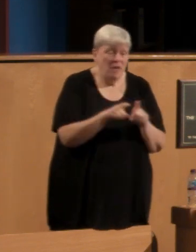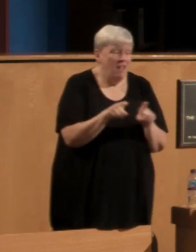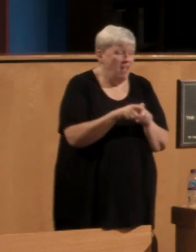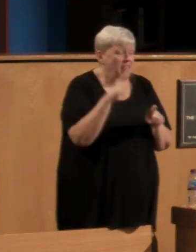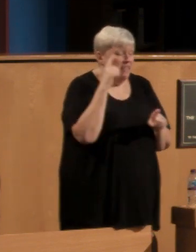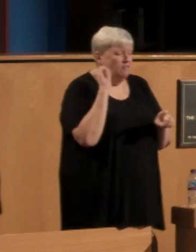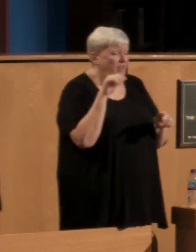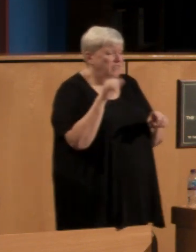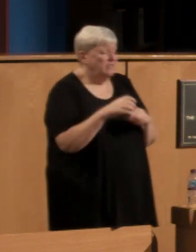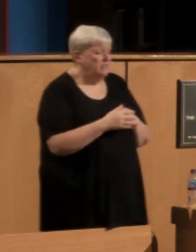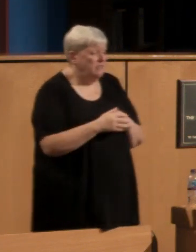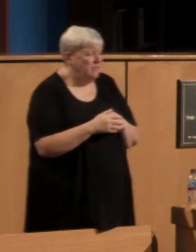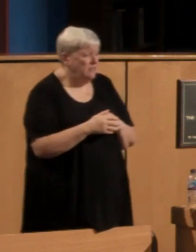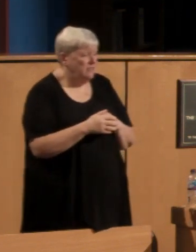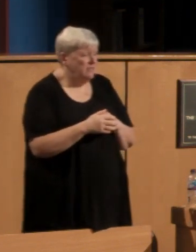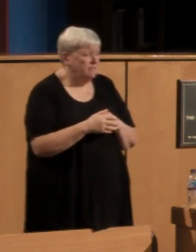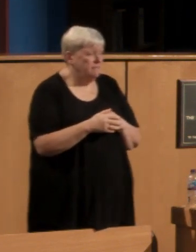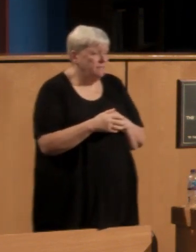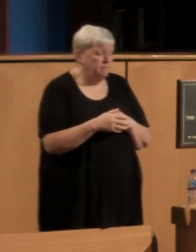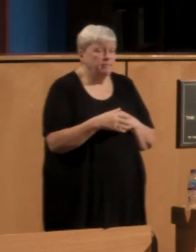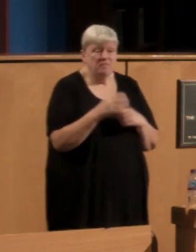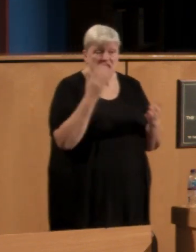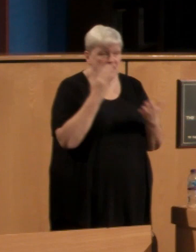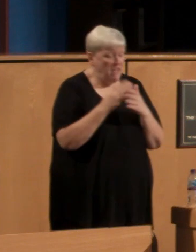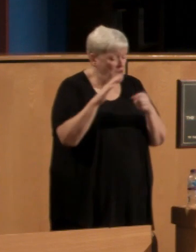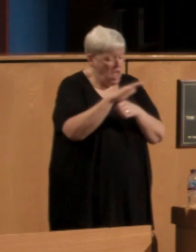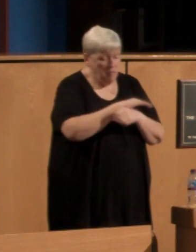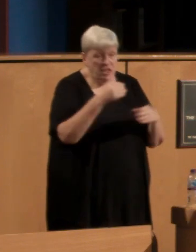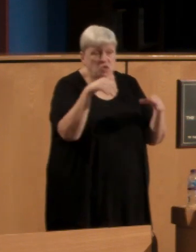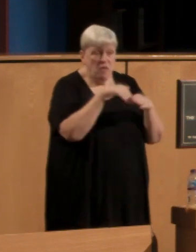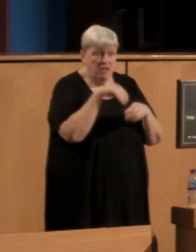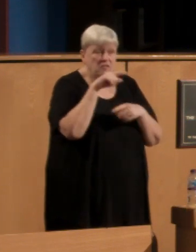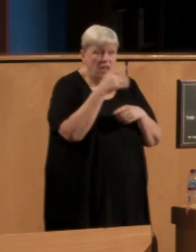there's a lot of space for that within horror as a genre.